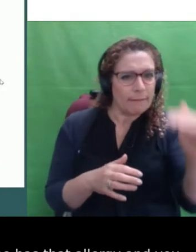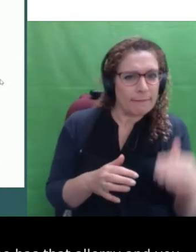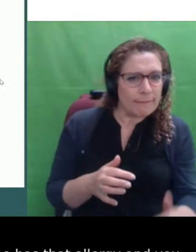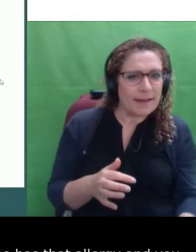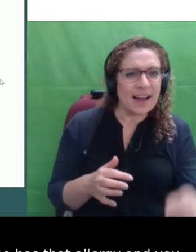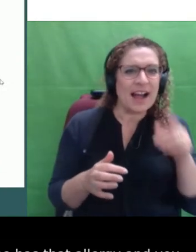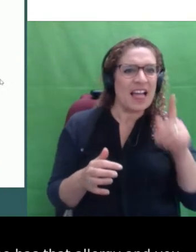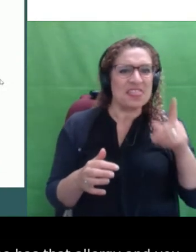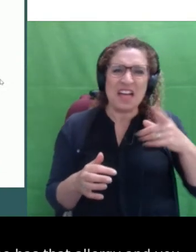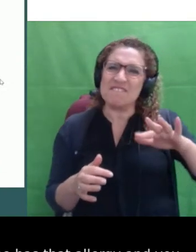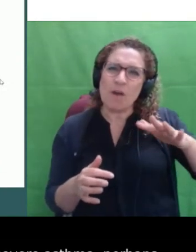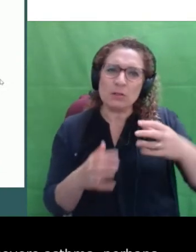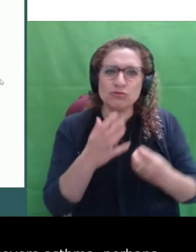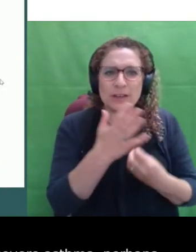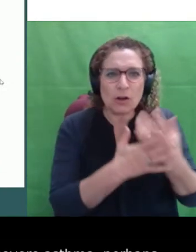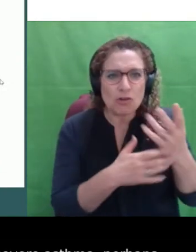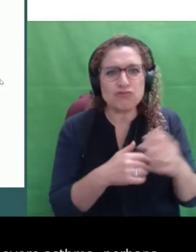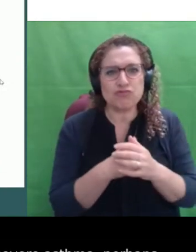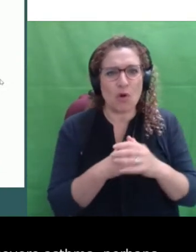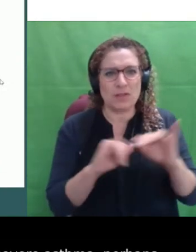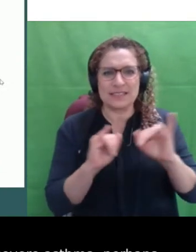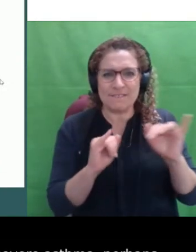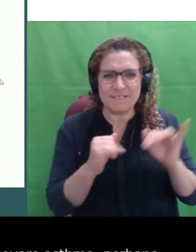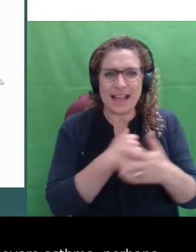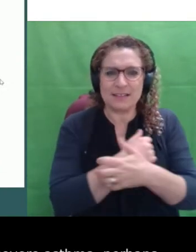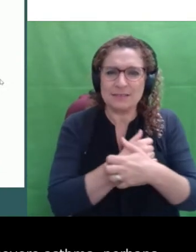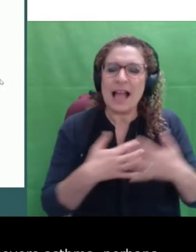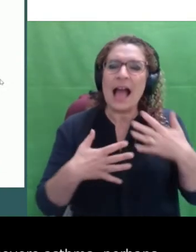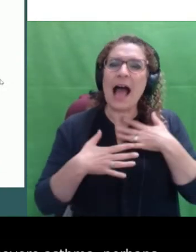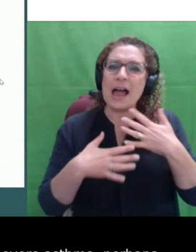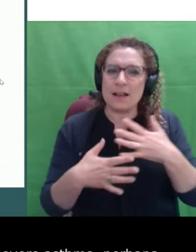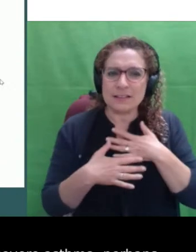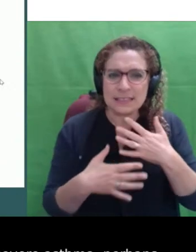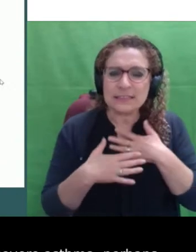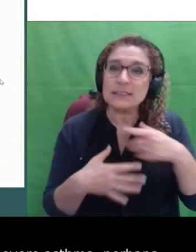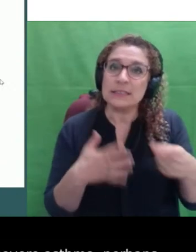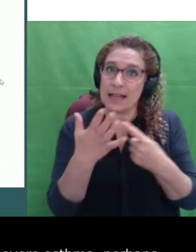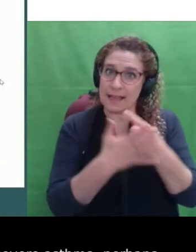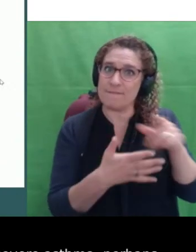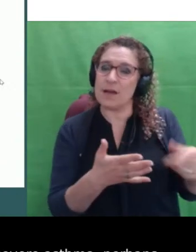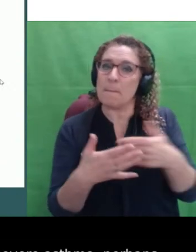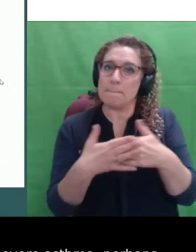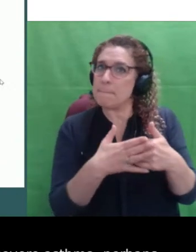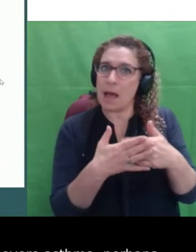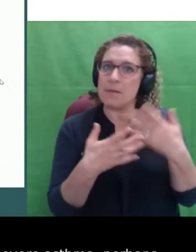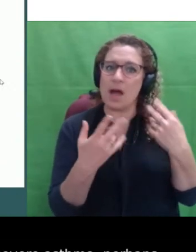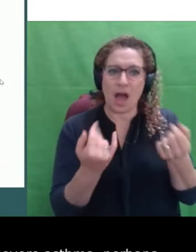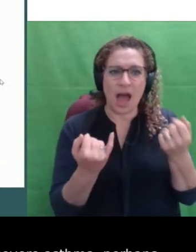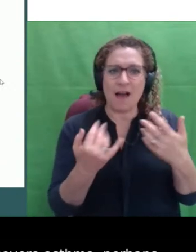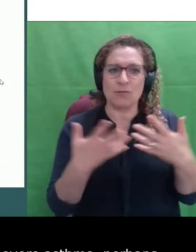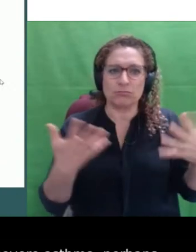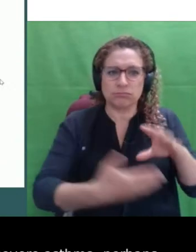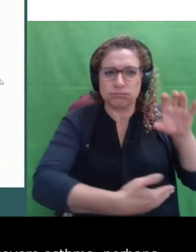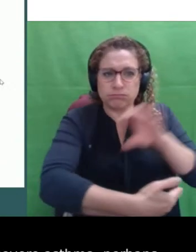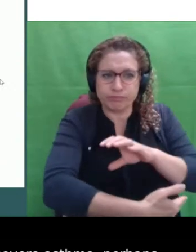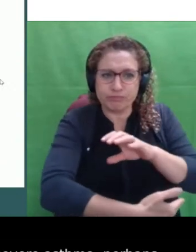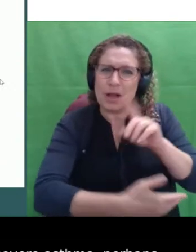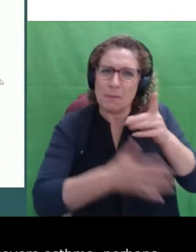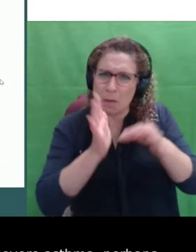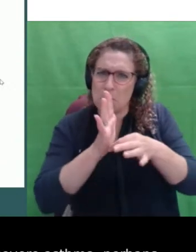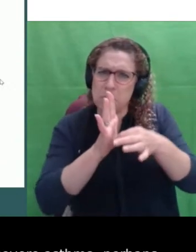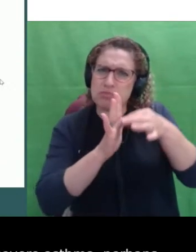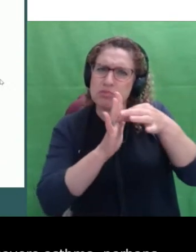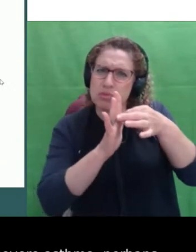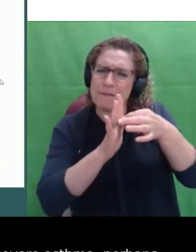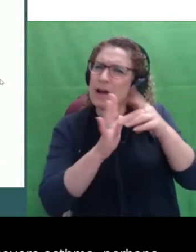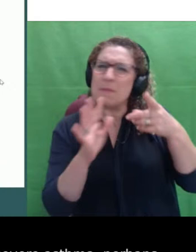improvement anaphylaxis if your baby's had an extensively hydrolyzed formula and got a bit better but not fully better after two